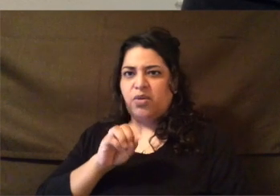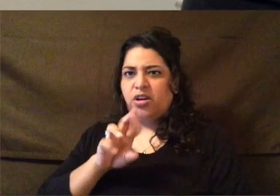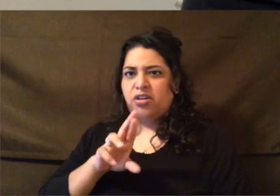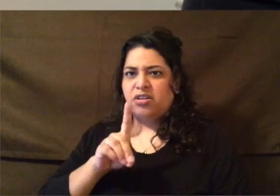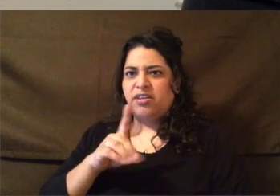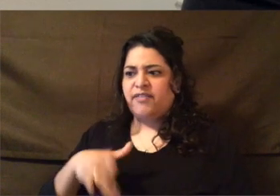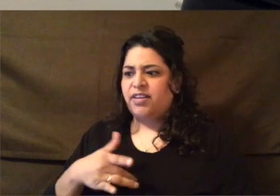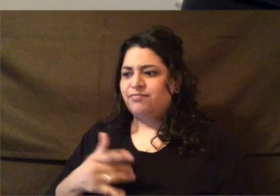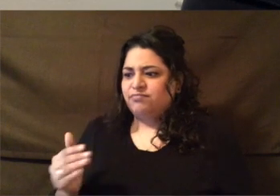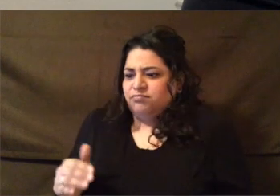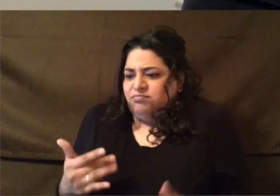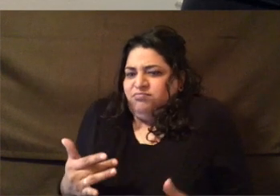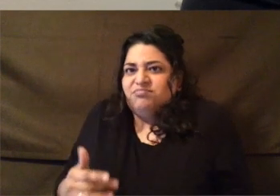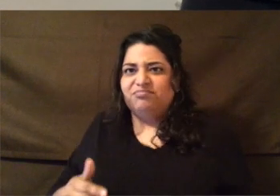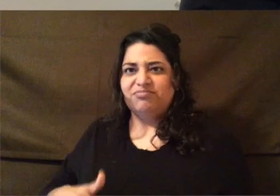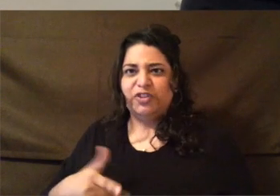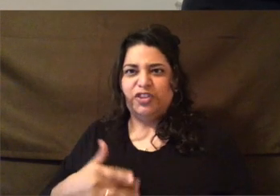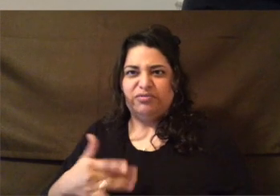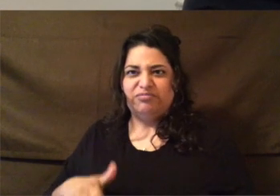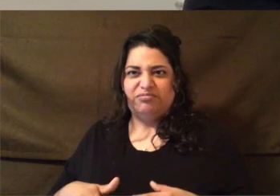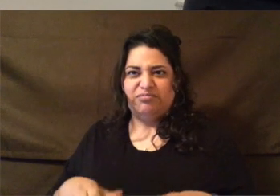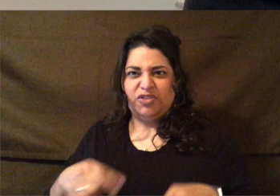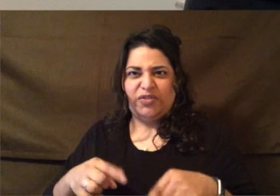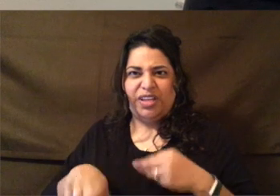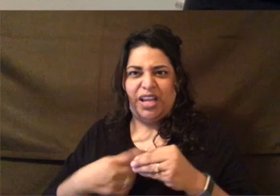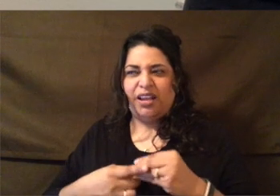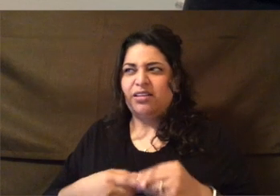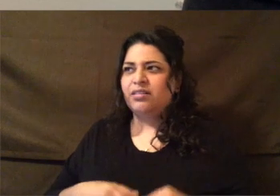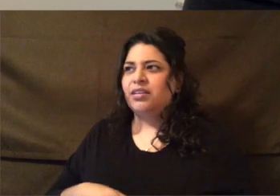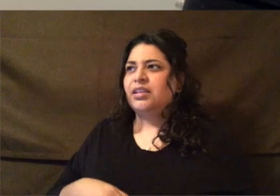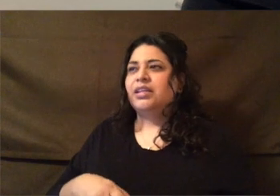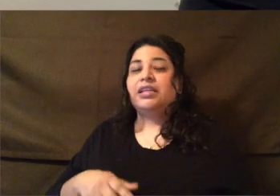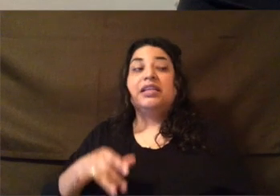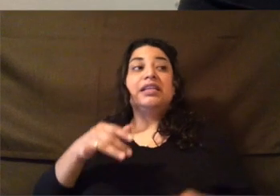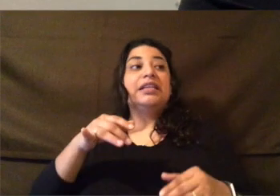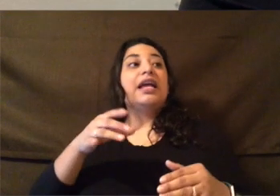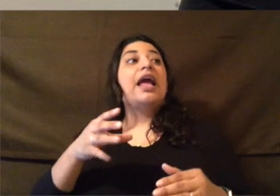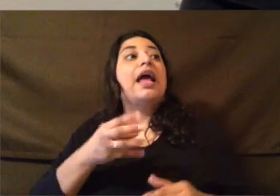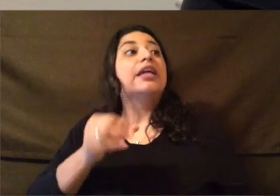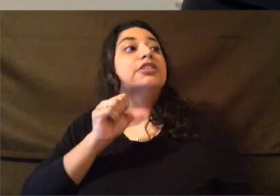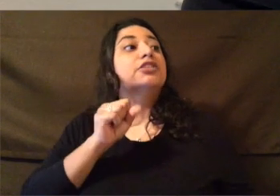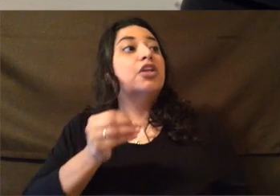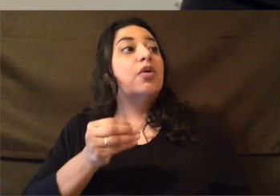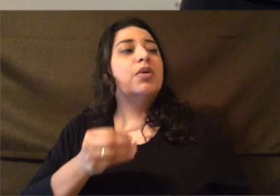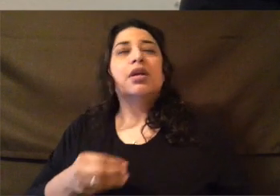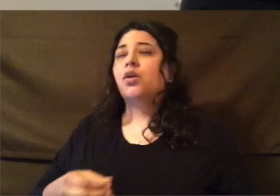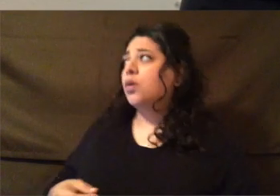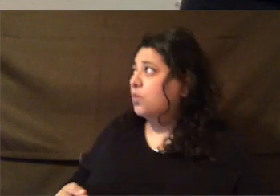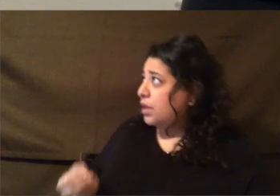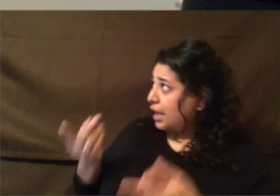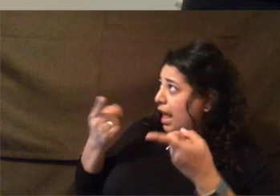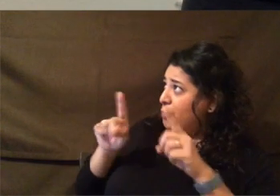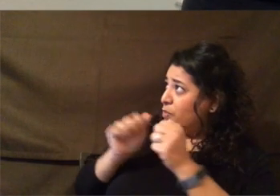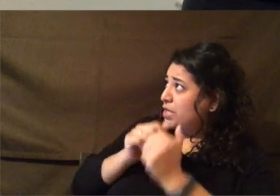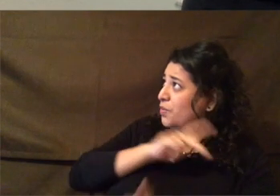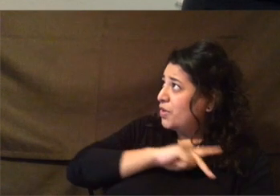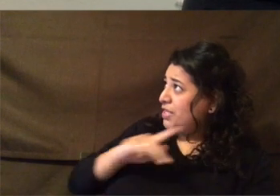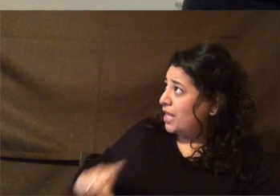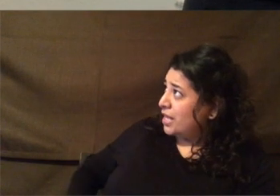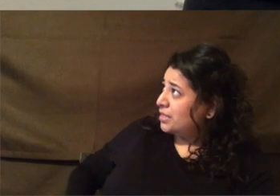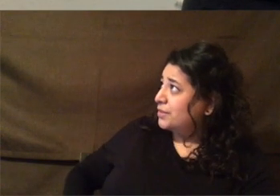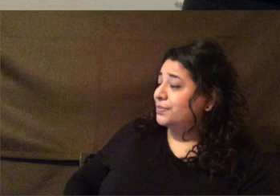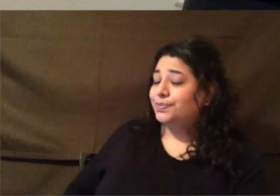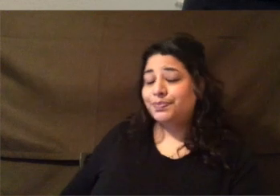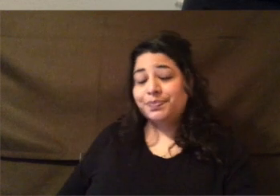a shiver go through him. And so, said Pellegrina, still staring at Edward. What happened to the princess?